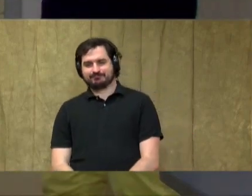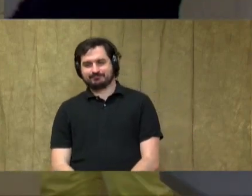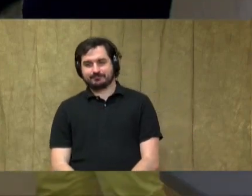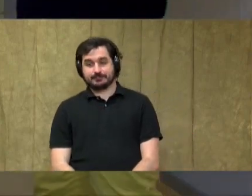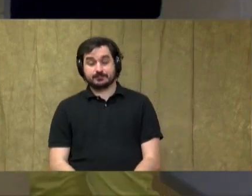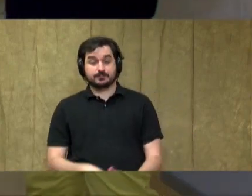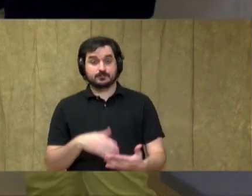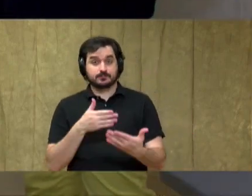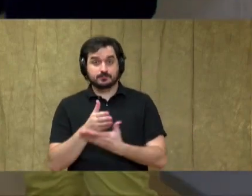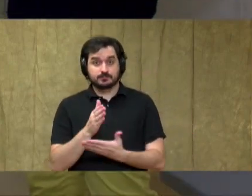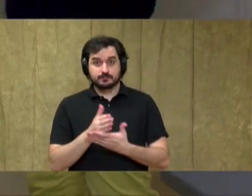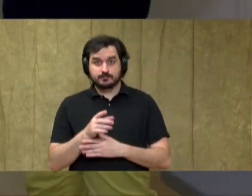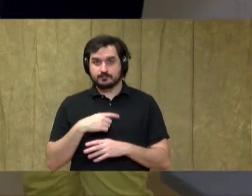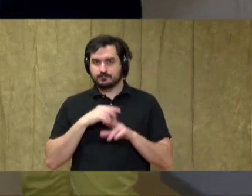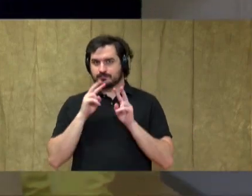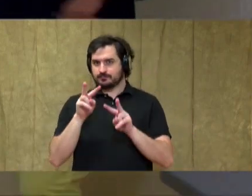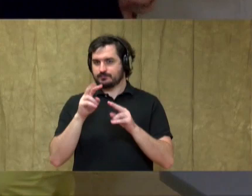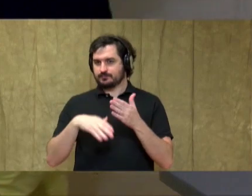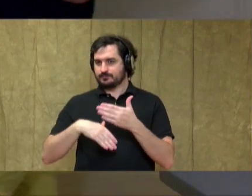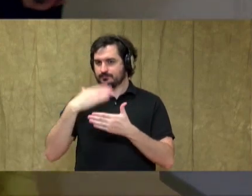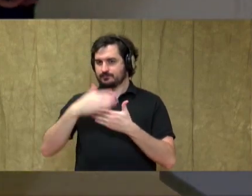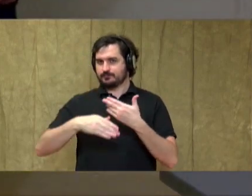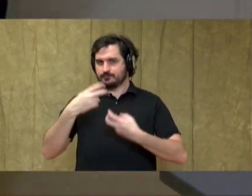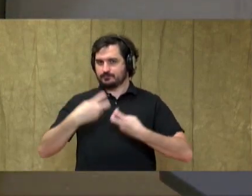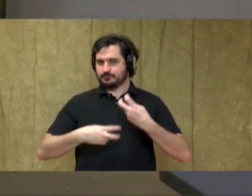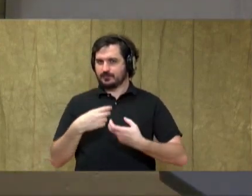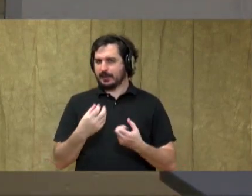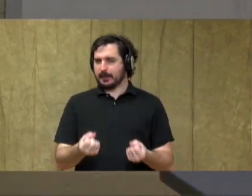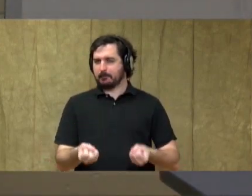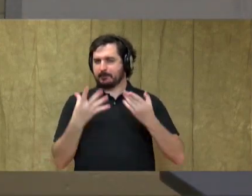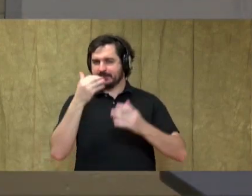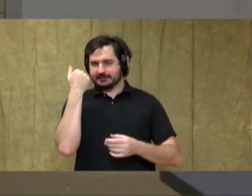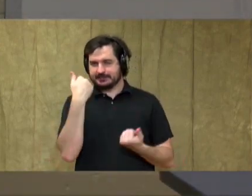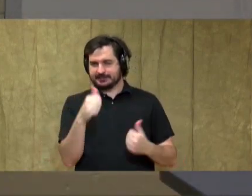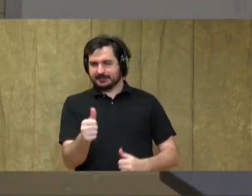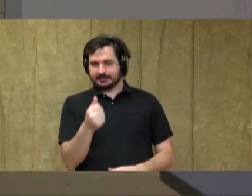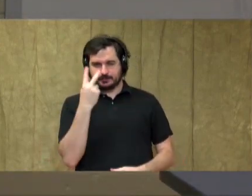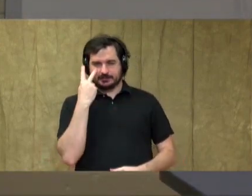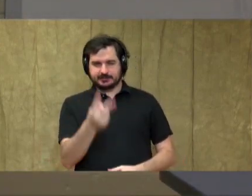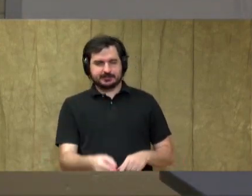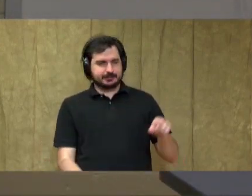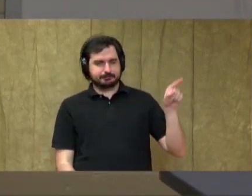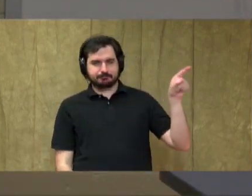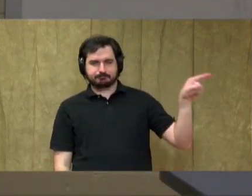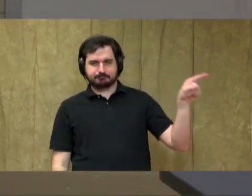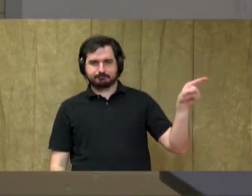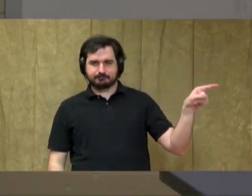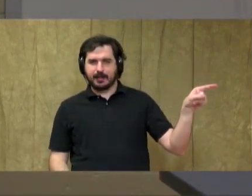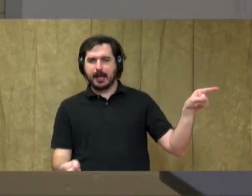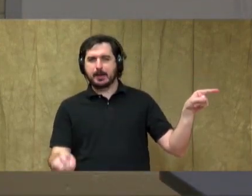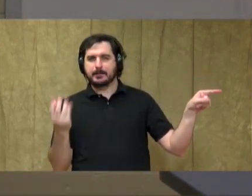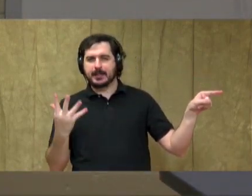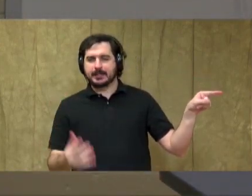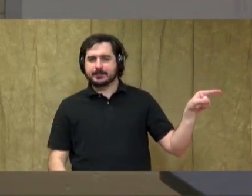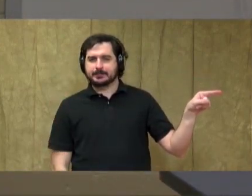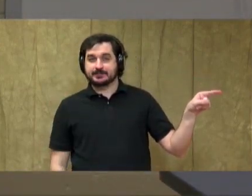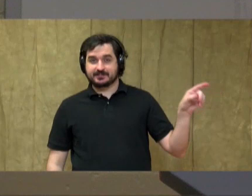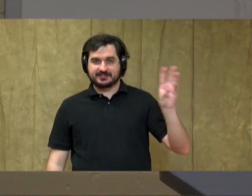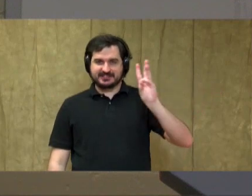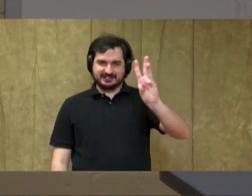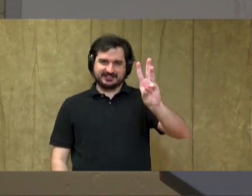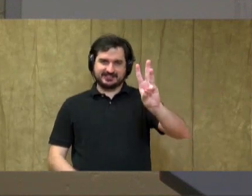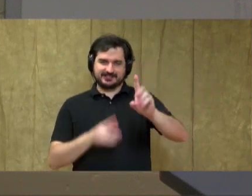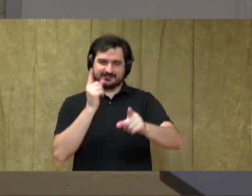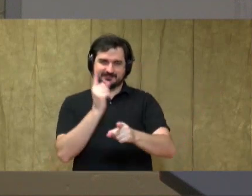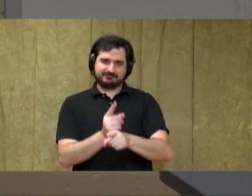All right, let's look at this one. How many tenths do we see over there? How many columns do we see shaded? 6. We